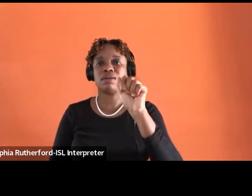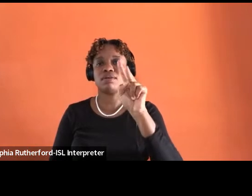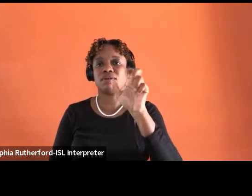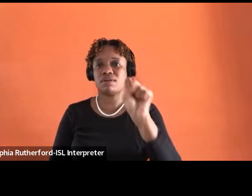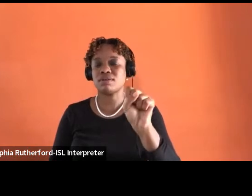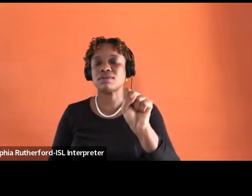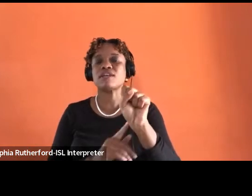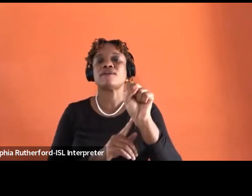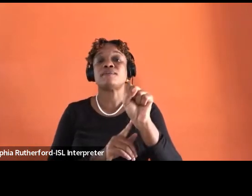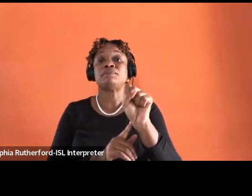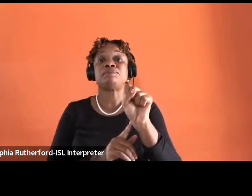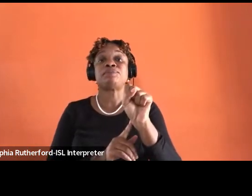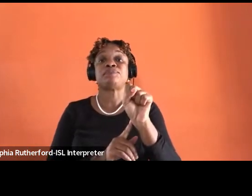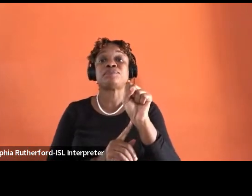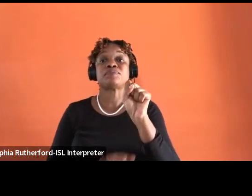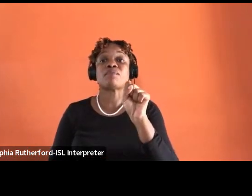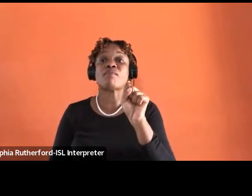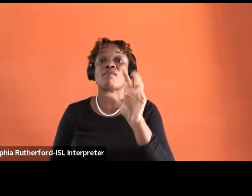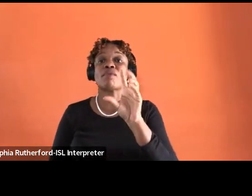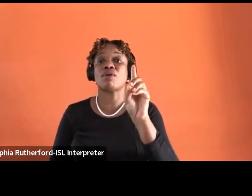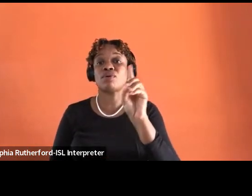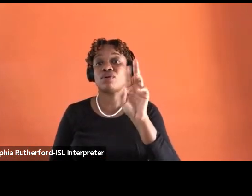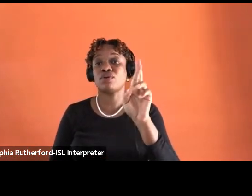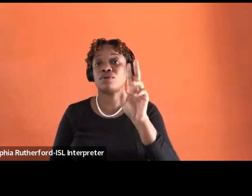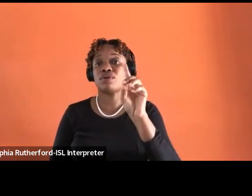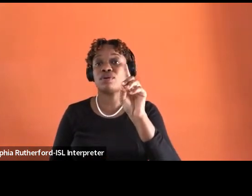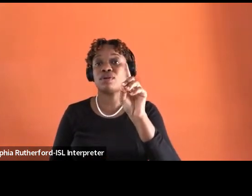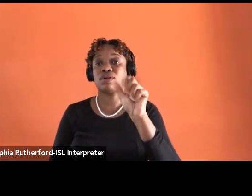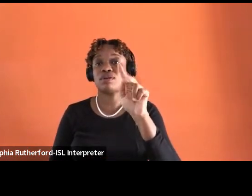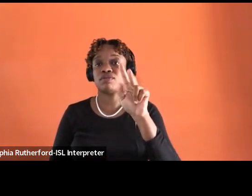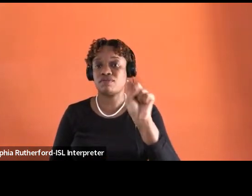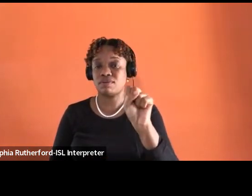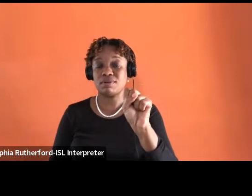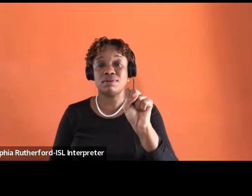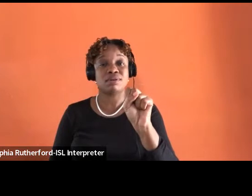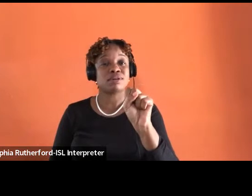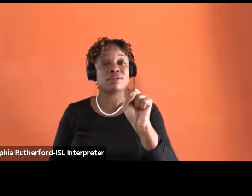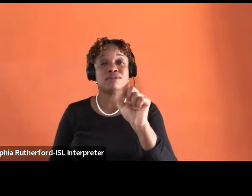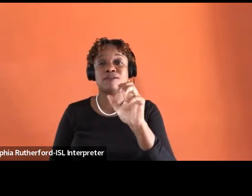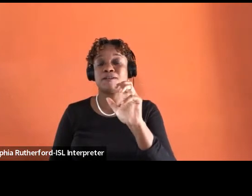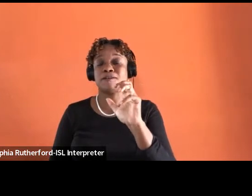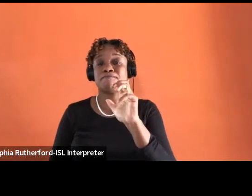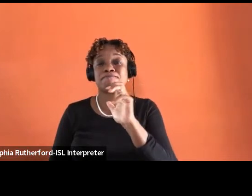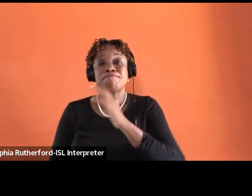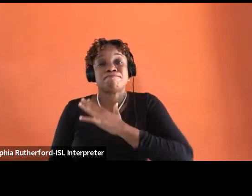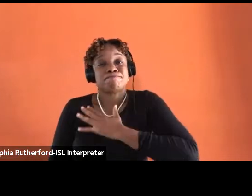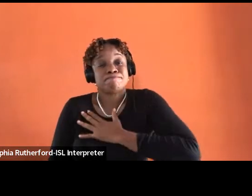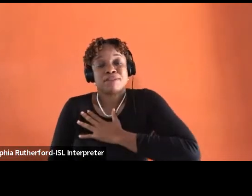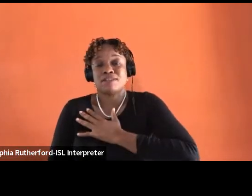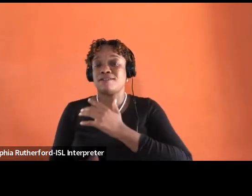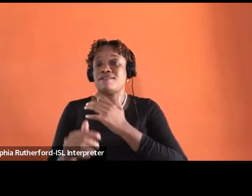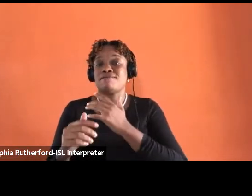Dr. Davis is a passionate advocate representing